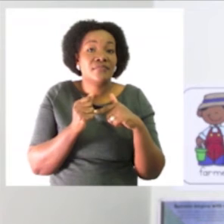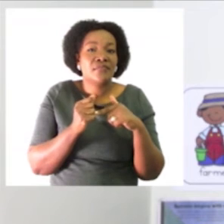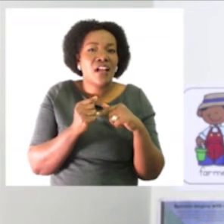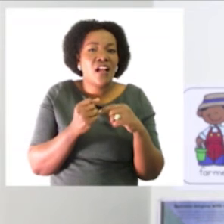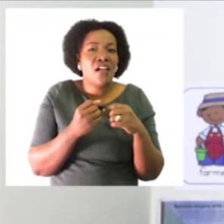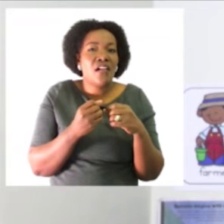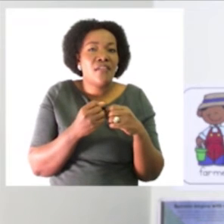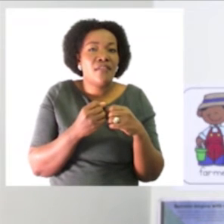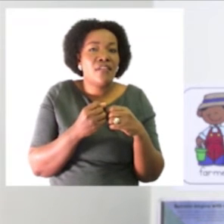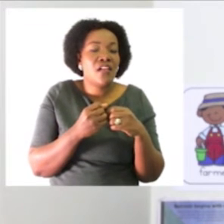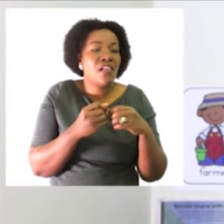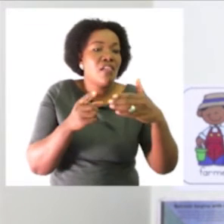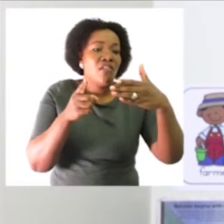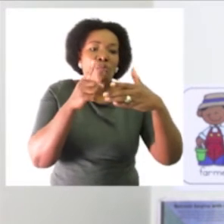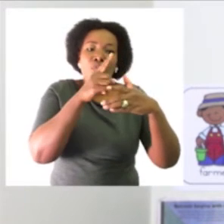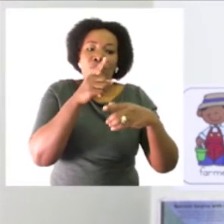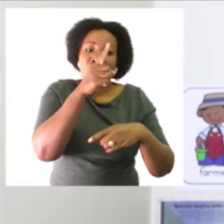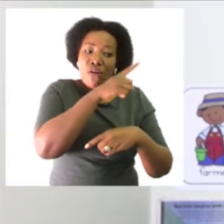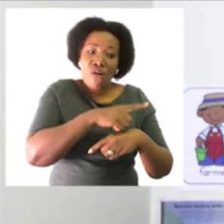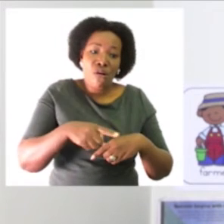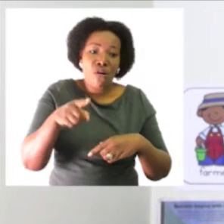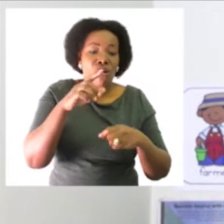equals to 1 kilogram.